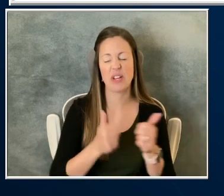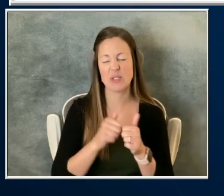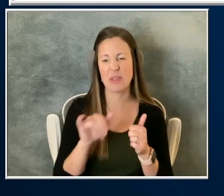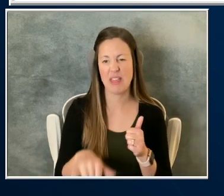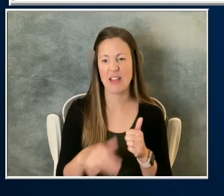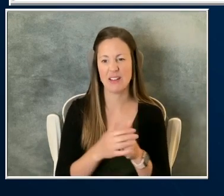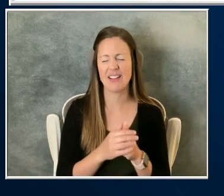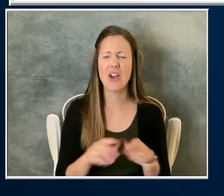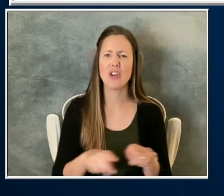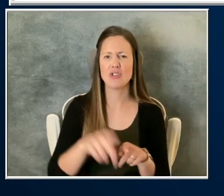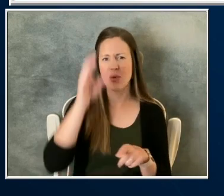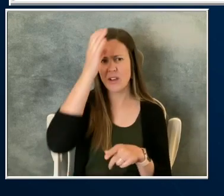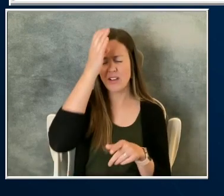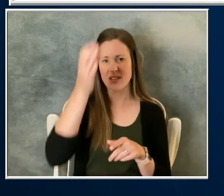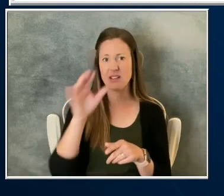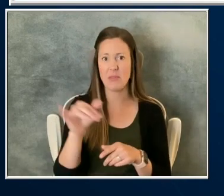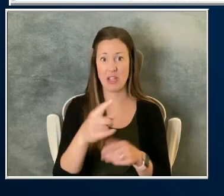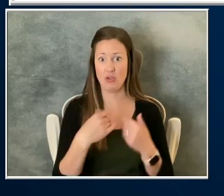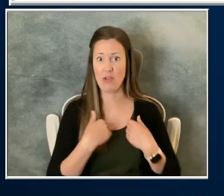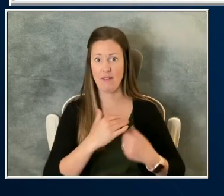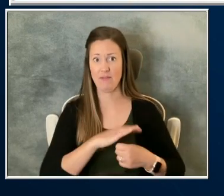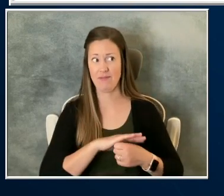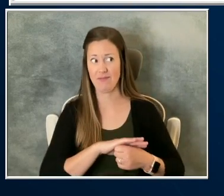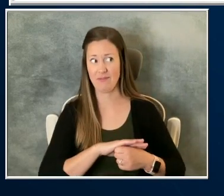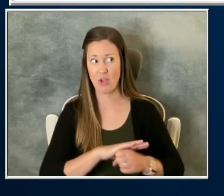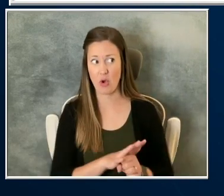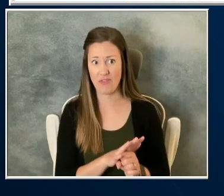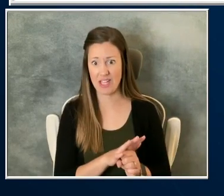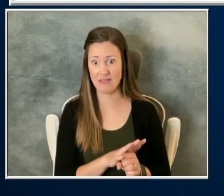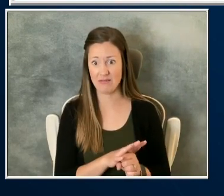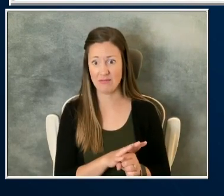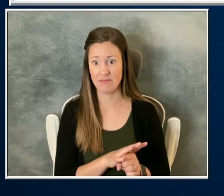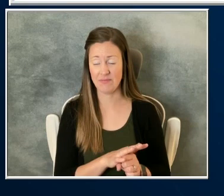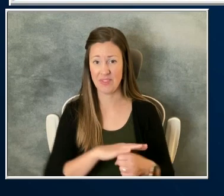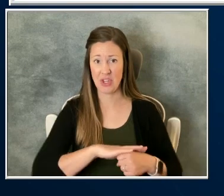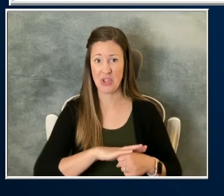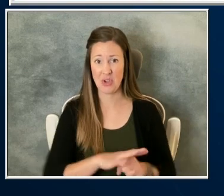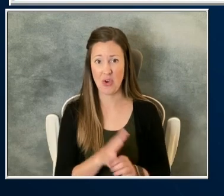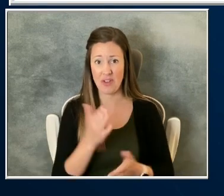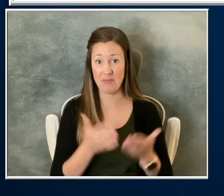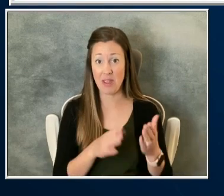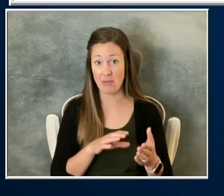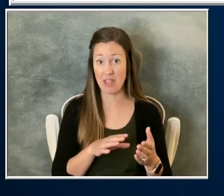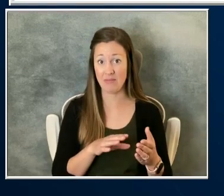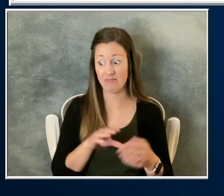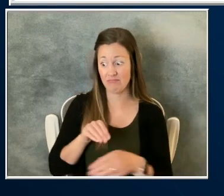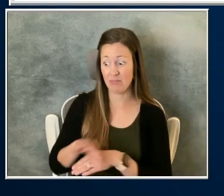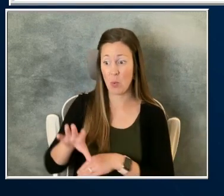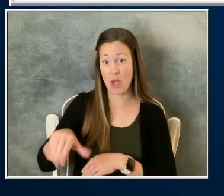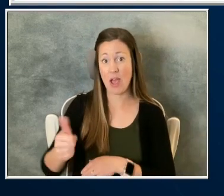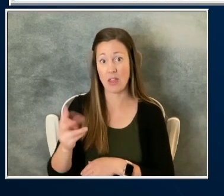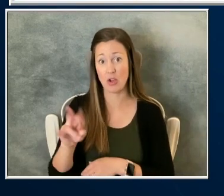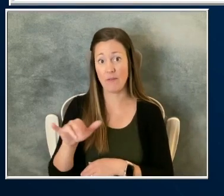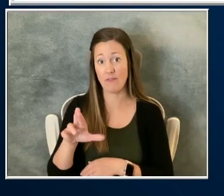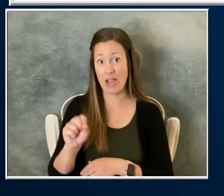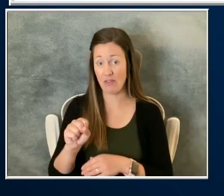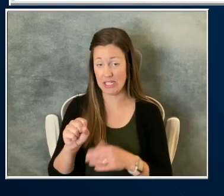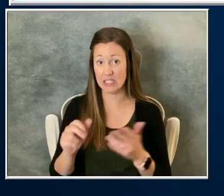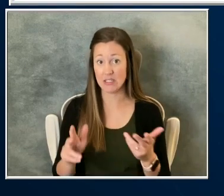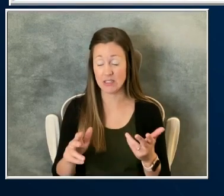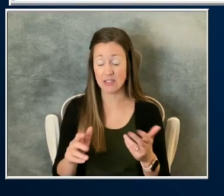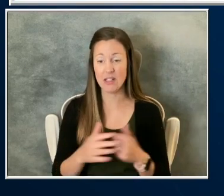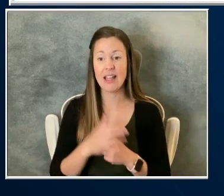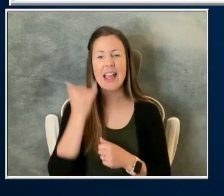have COVID, COVID makes you, may actually reactivate other viruses that we hold latent. You know, like when if you had chickenpox as a